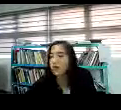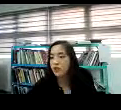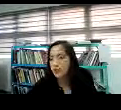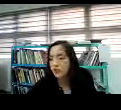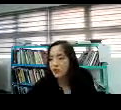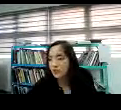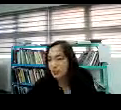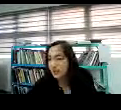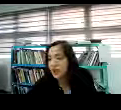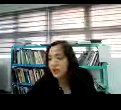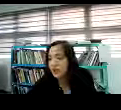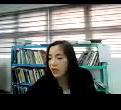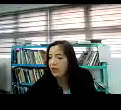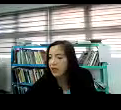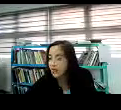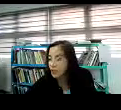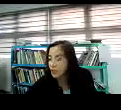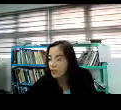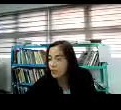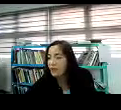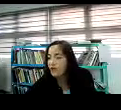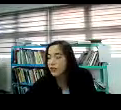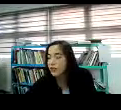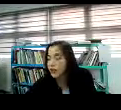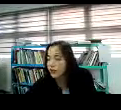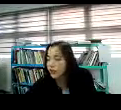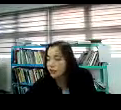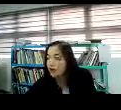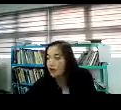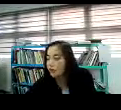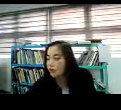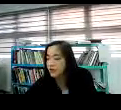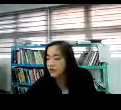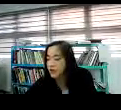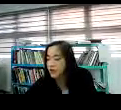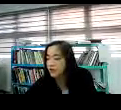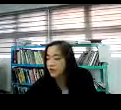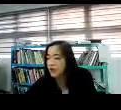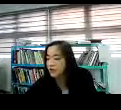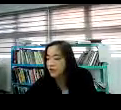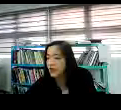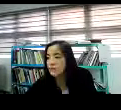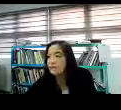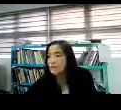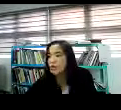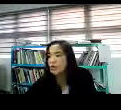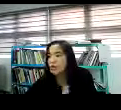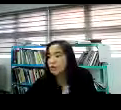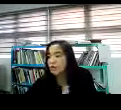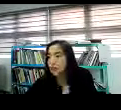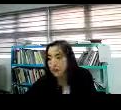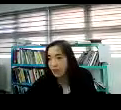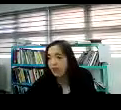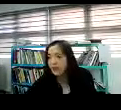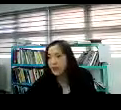are requesting this material, and aside from that, you would like to have other or related materials on